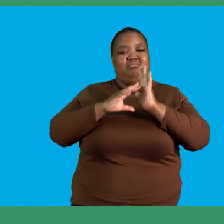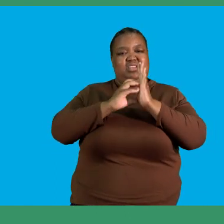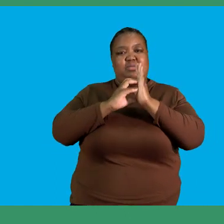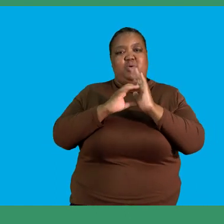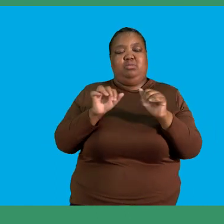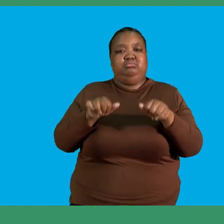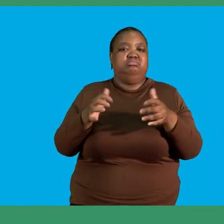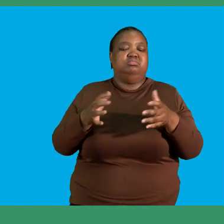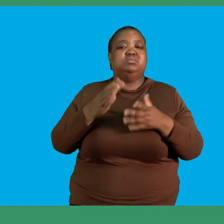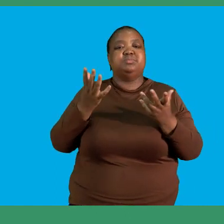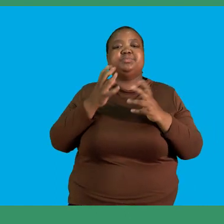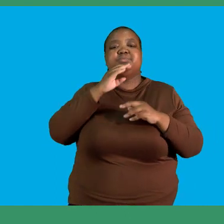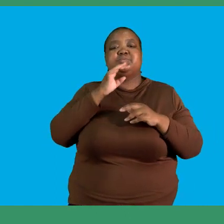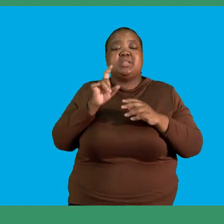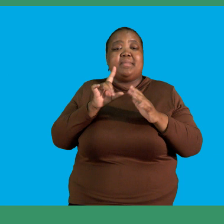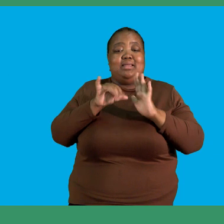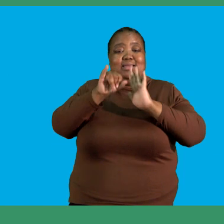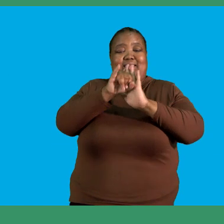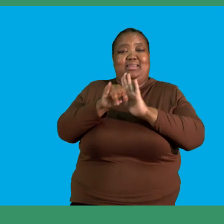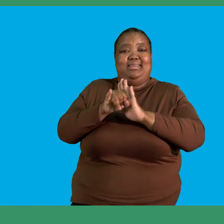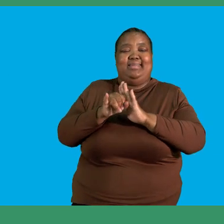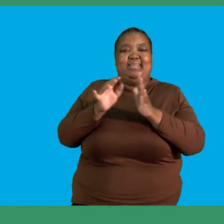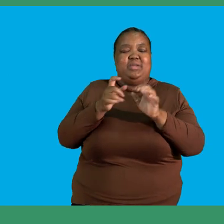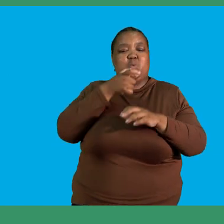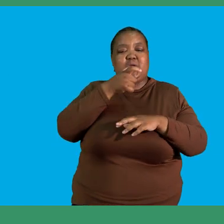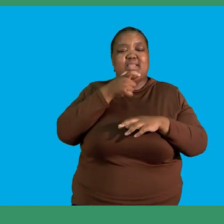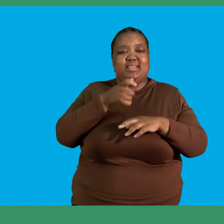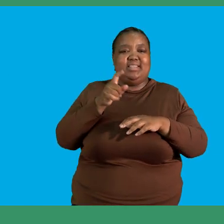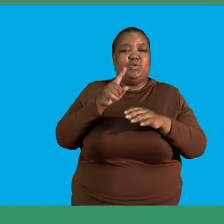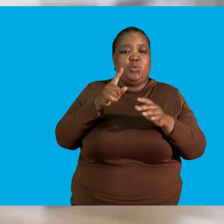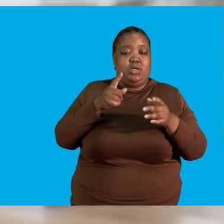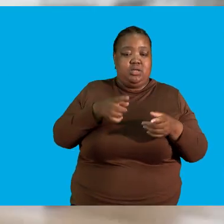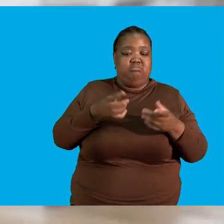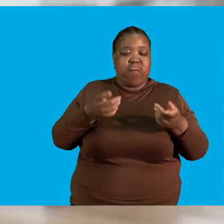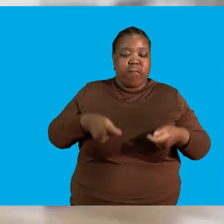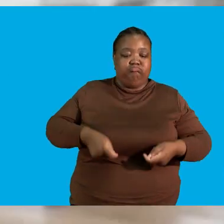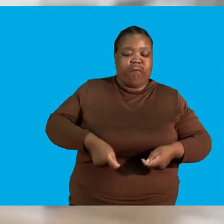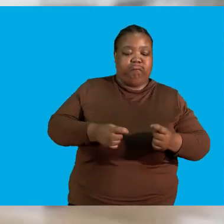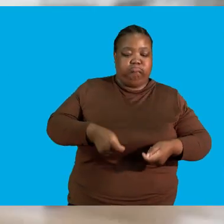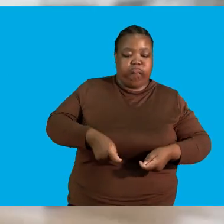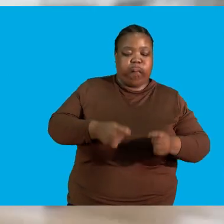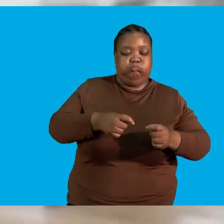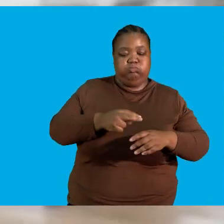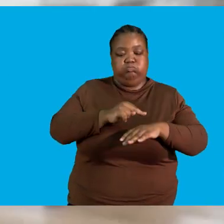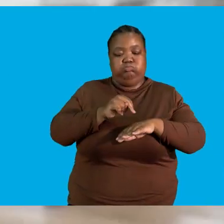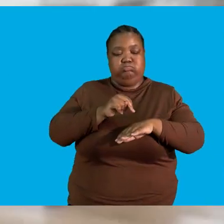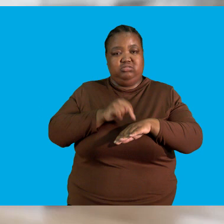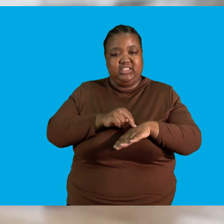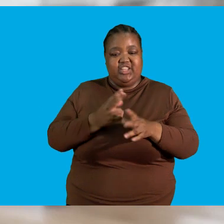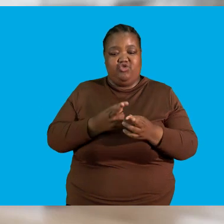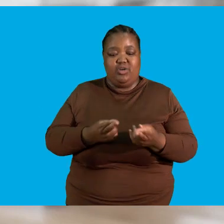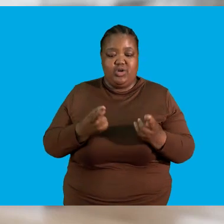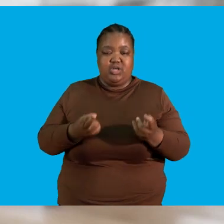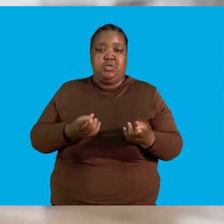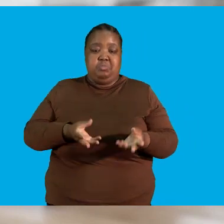example, we will identify words such as extraction from nature,